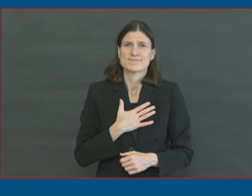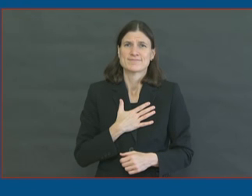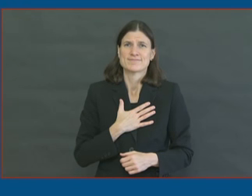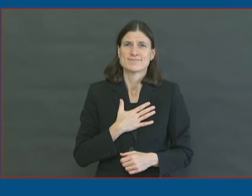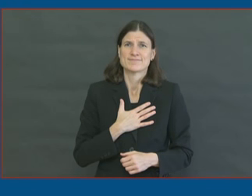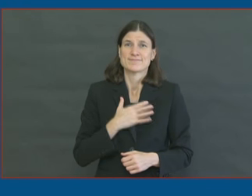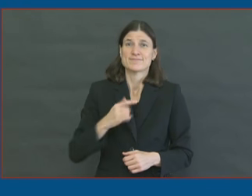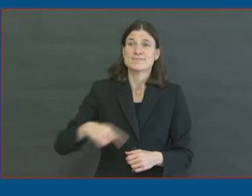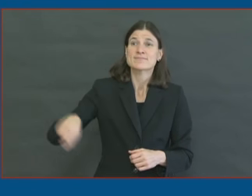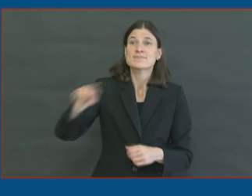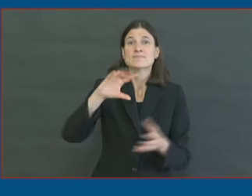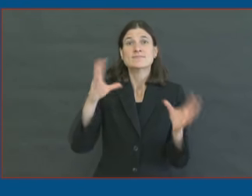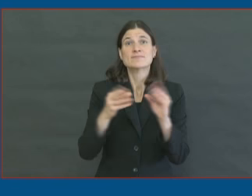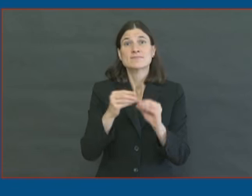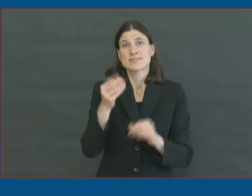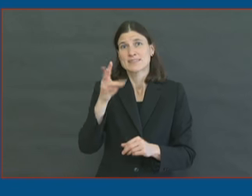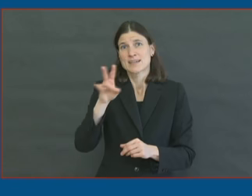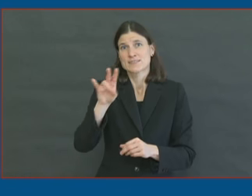17 deaths.